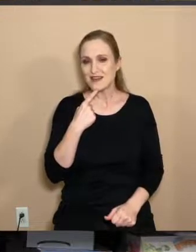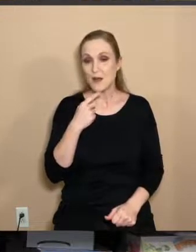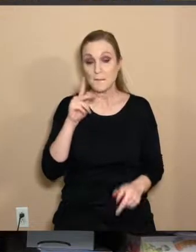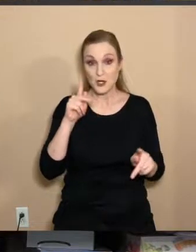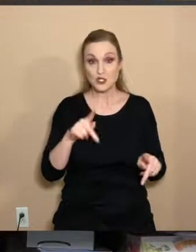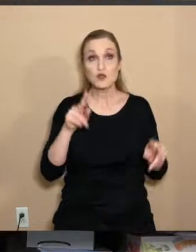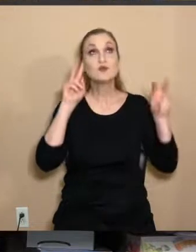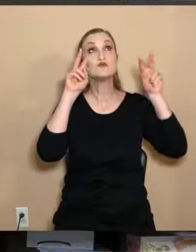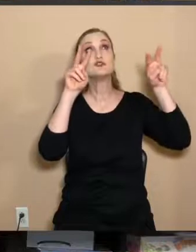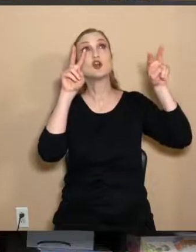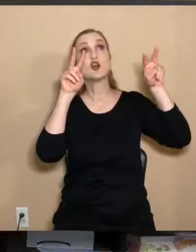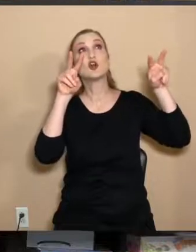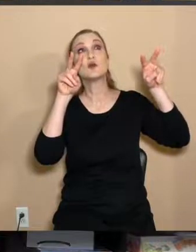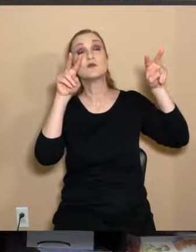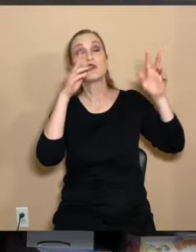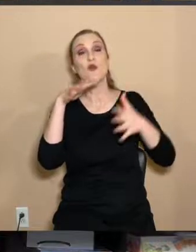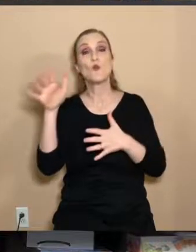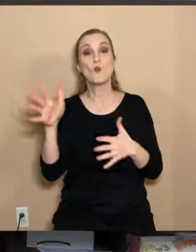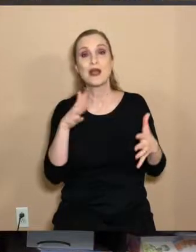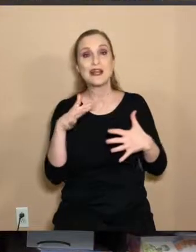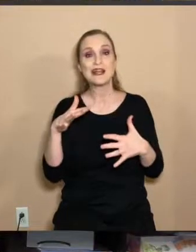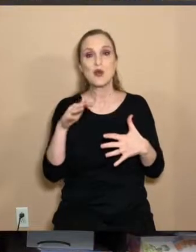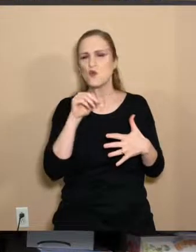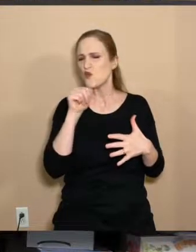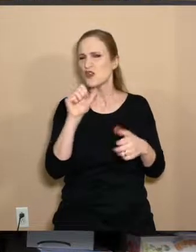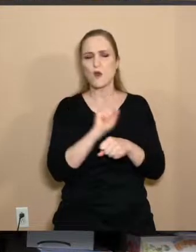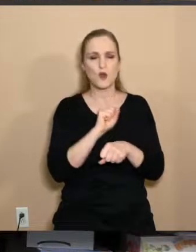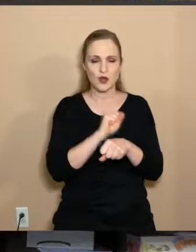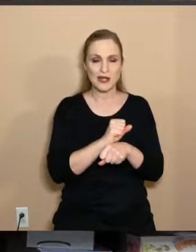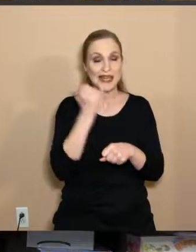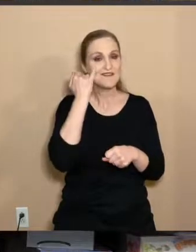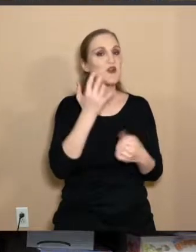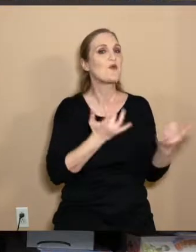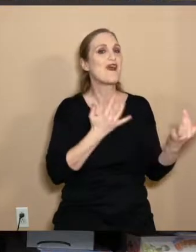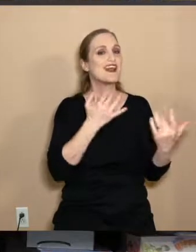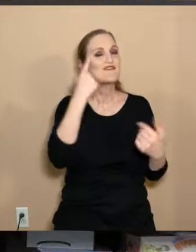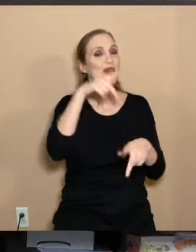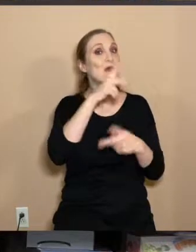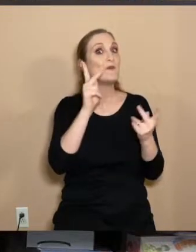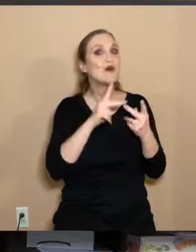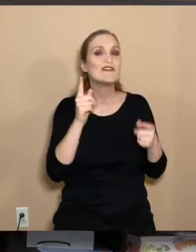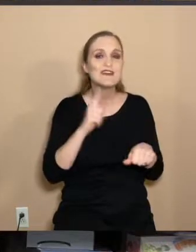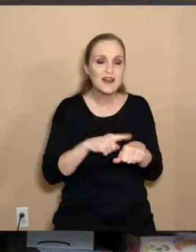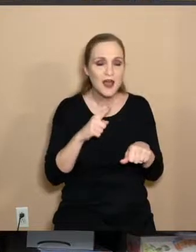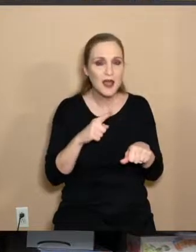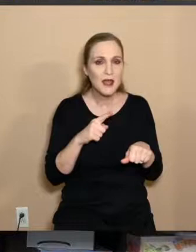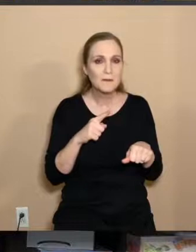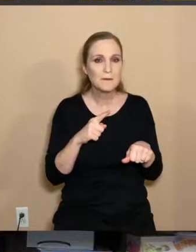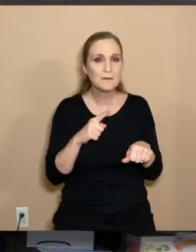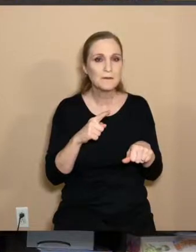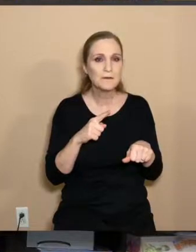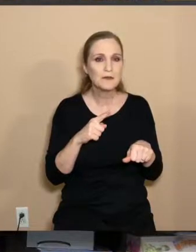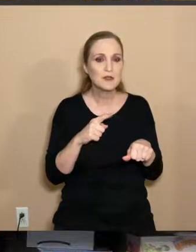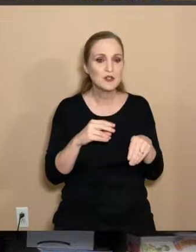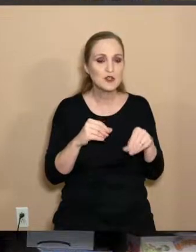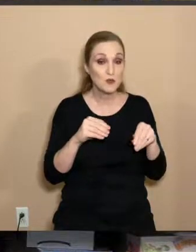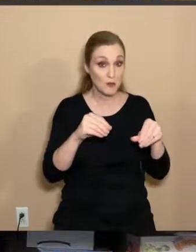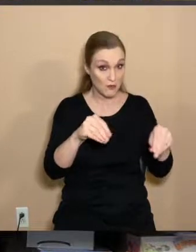observes the wind will not sow. If we're waiting for the perfect time to